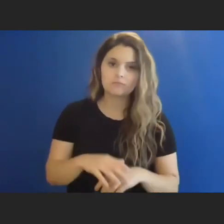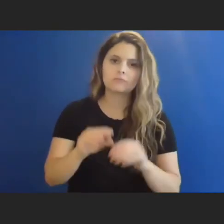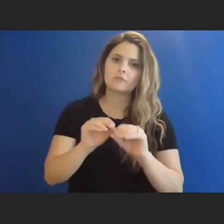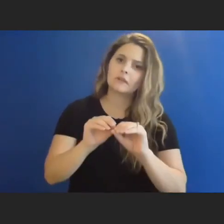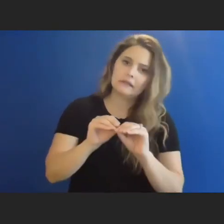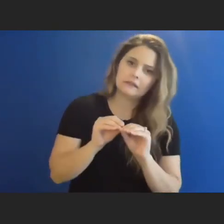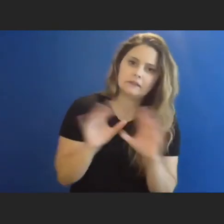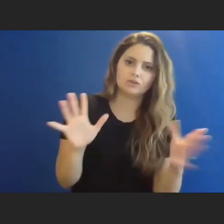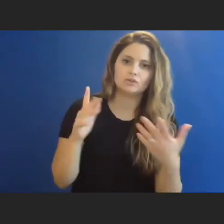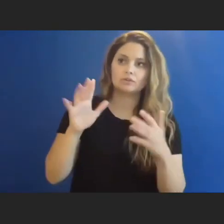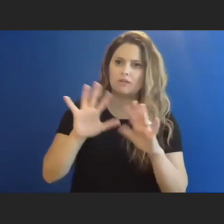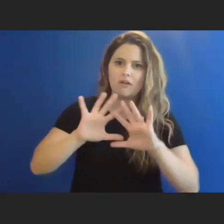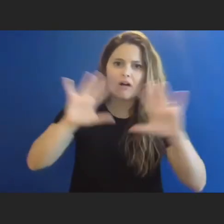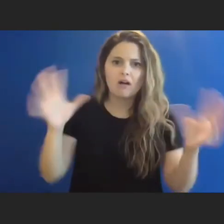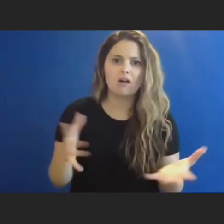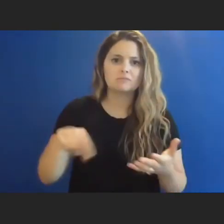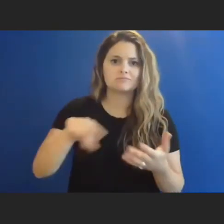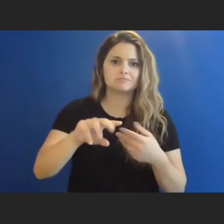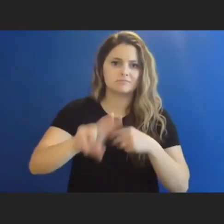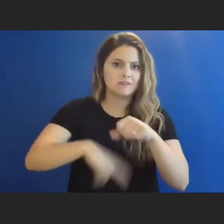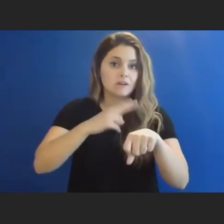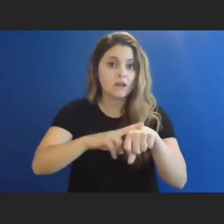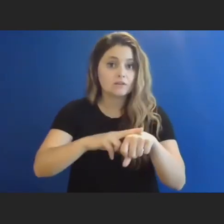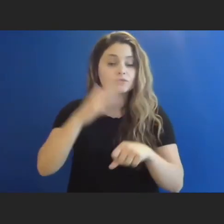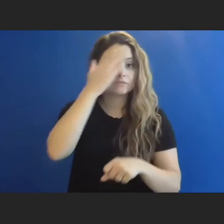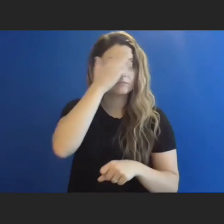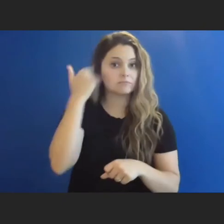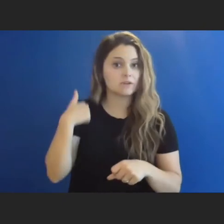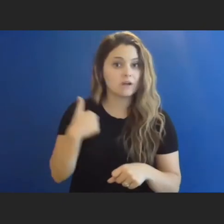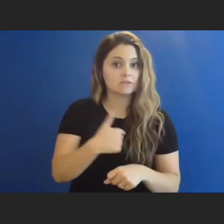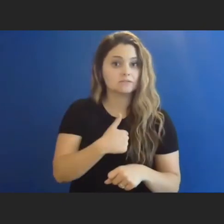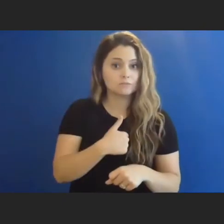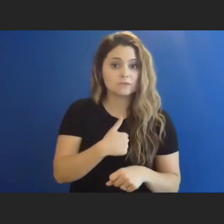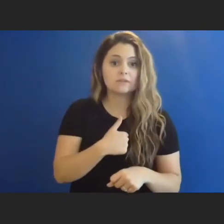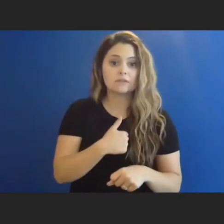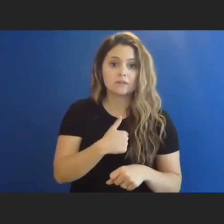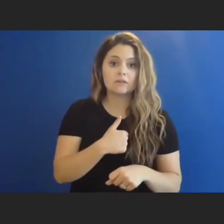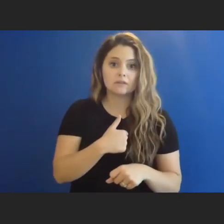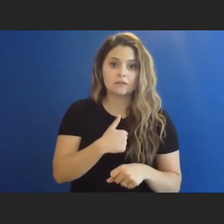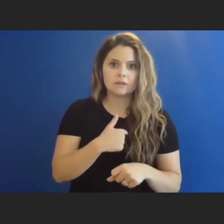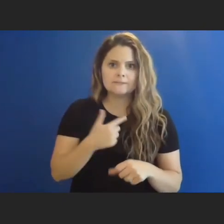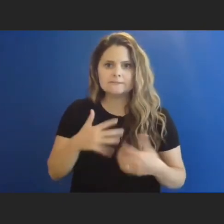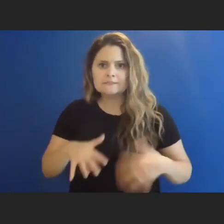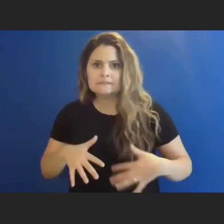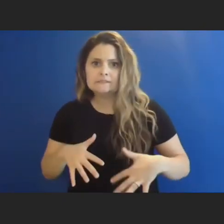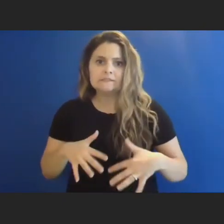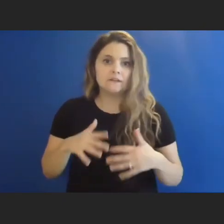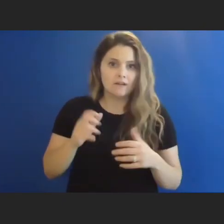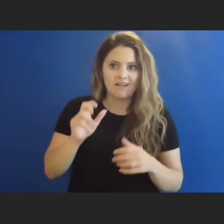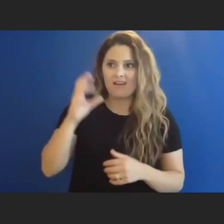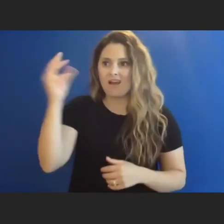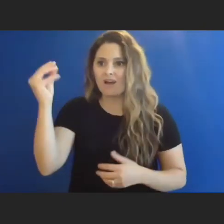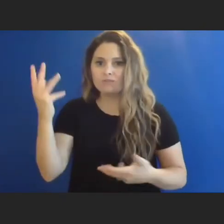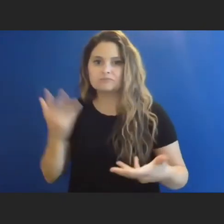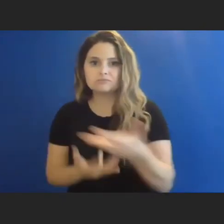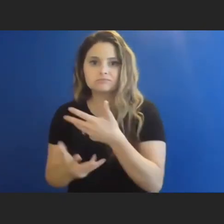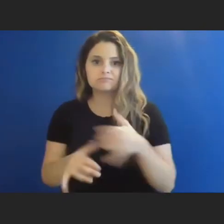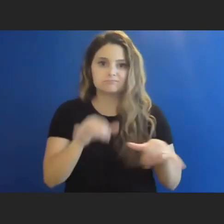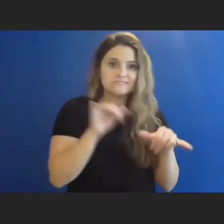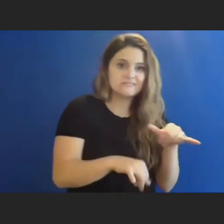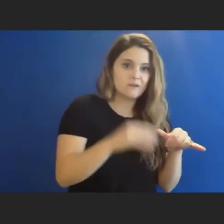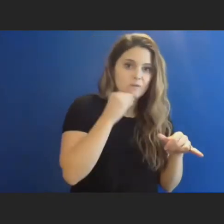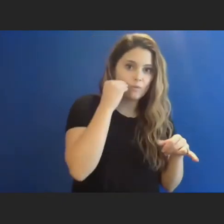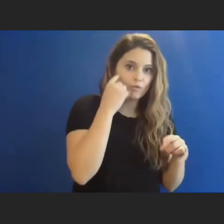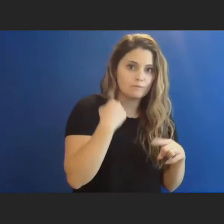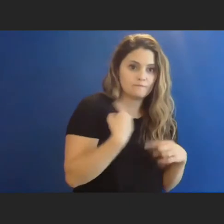that nationwide, because we were so nervous about being out and we were at stay home orders,